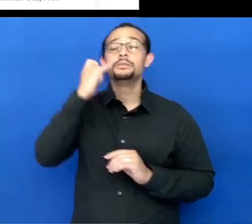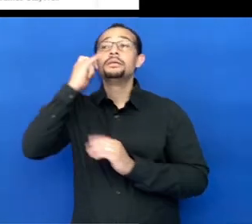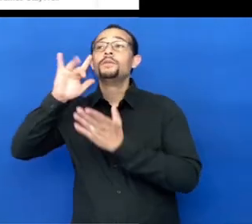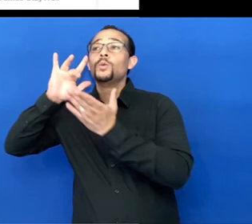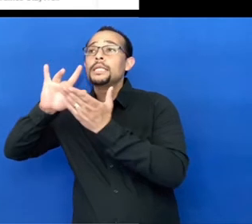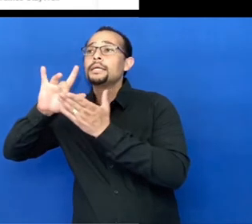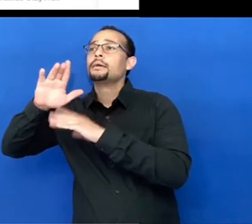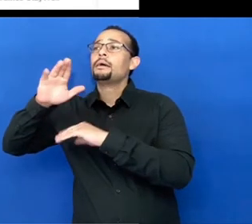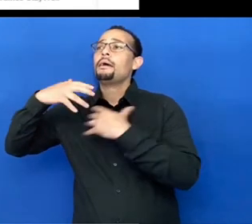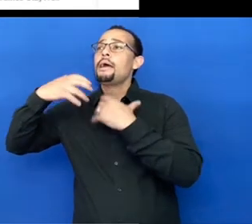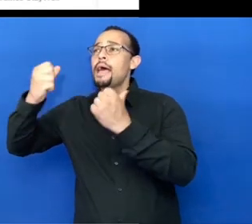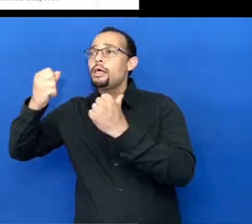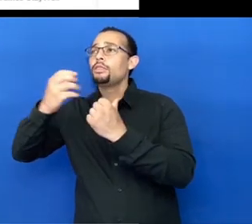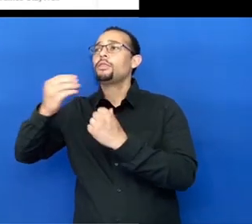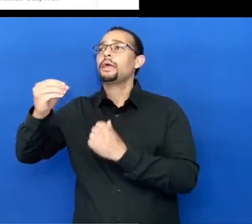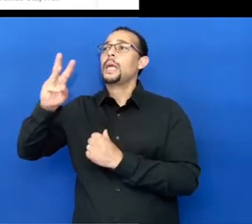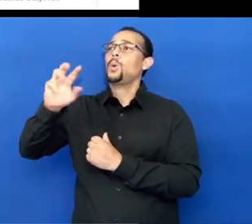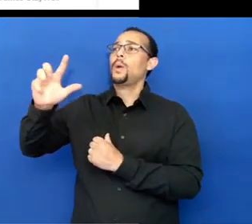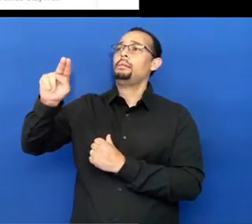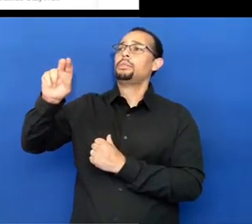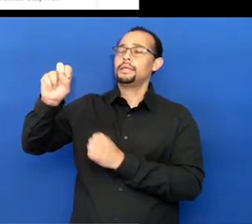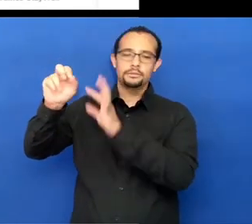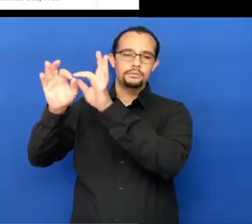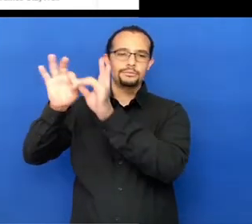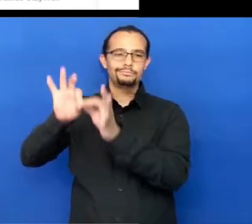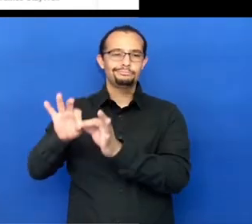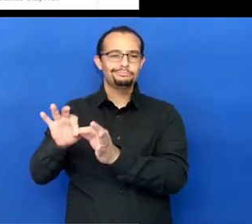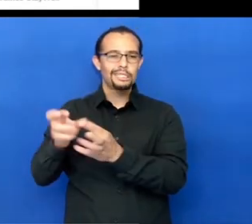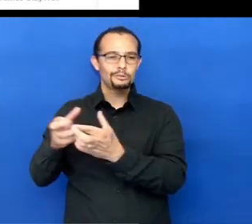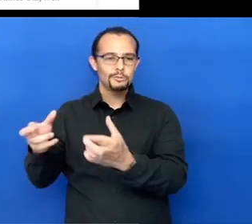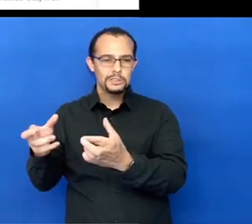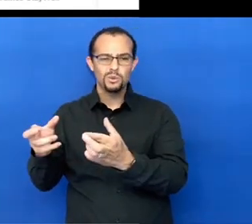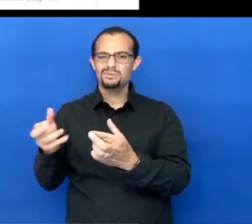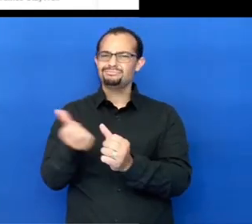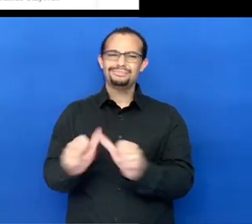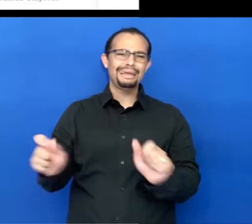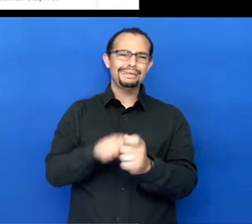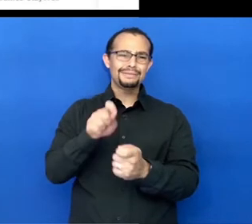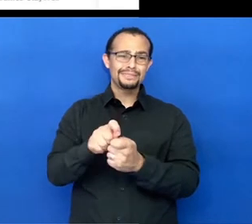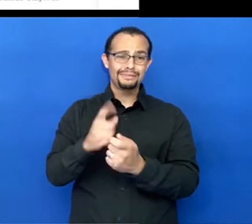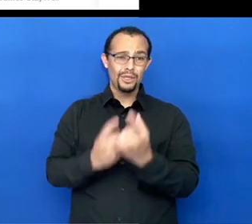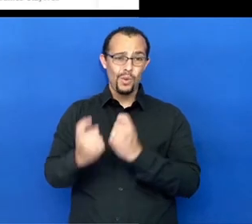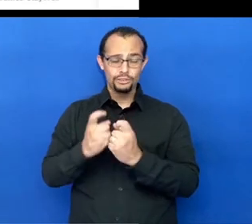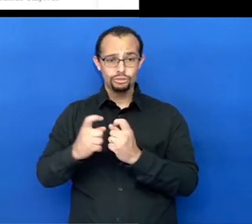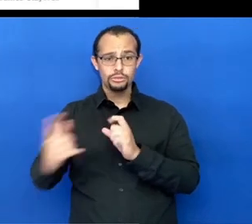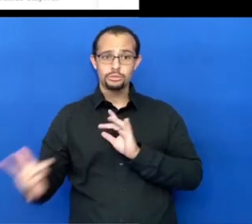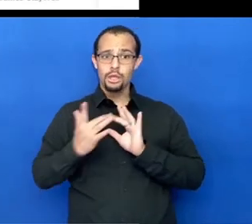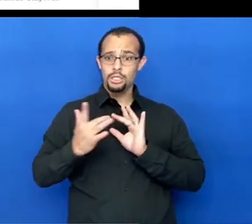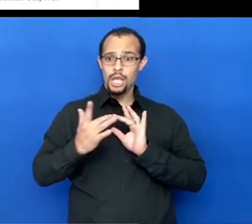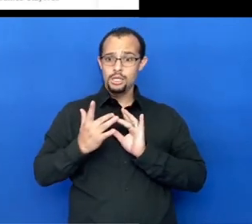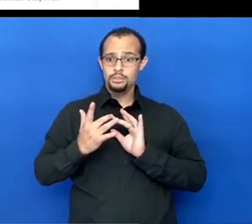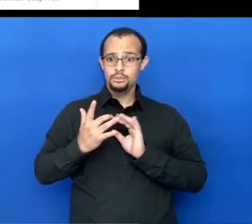moment. But if you click on health and wellness, it will take you to this resource as well. But if you have any